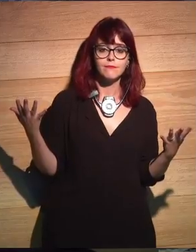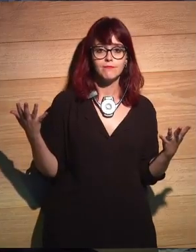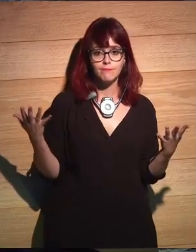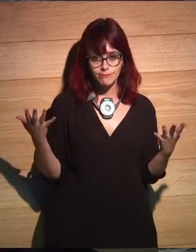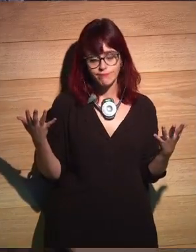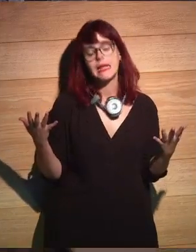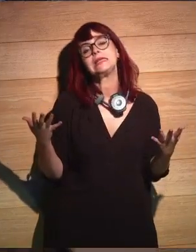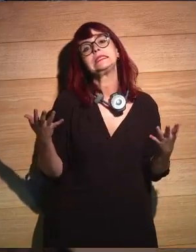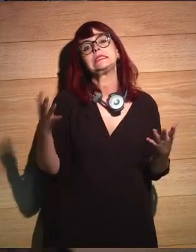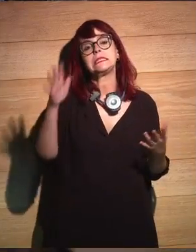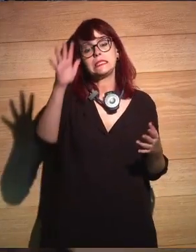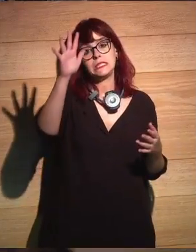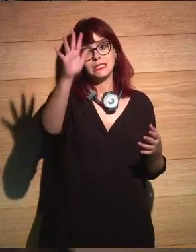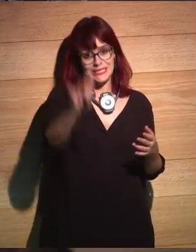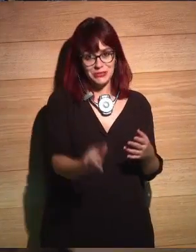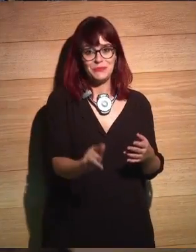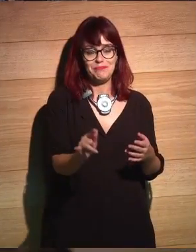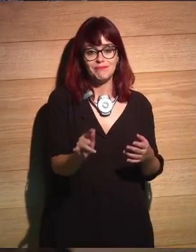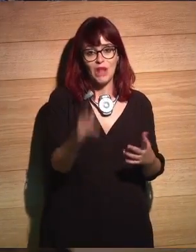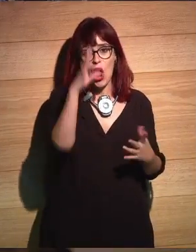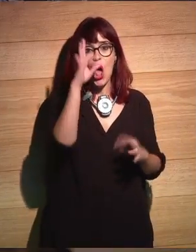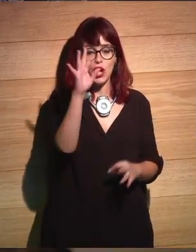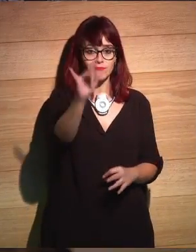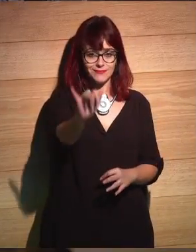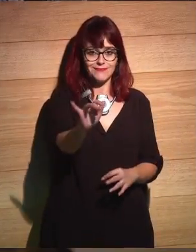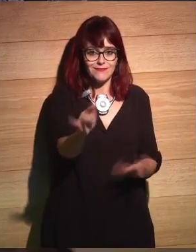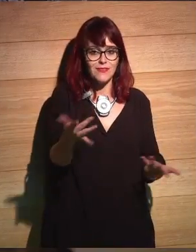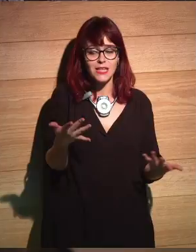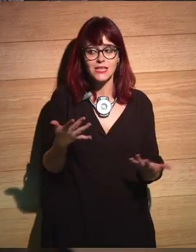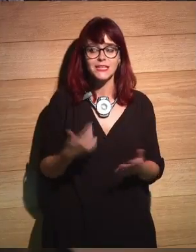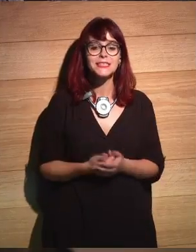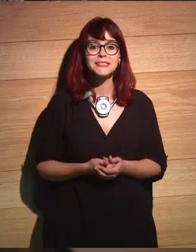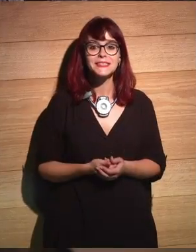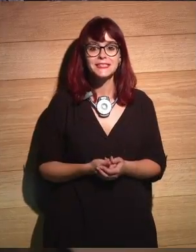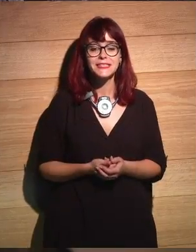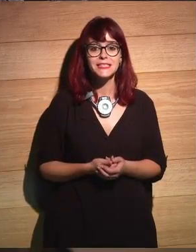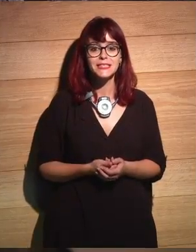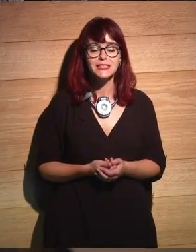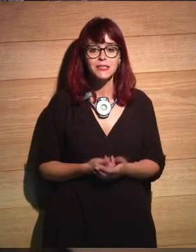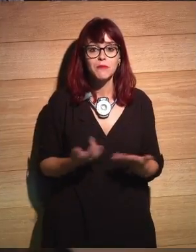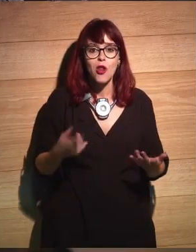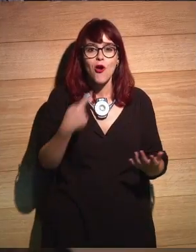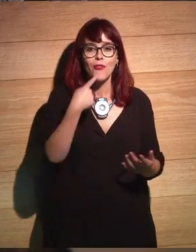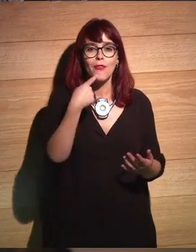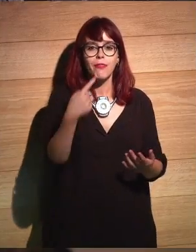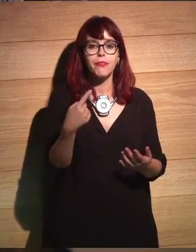Yes, of course we have that, but we don't, how should I put it, during the